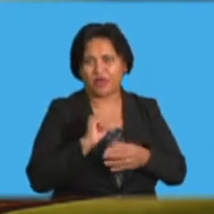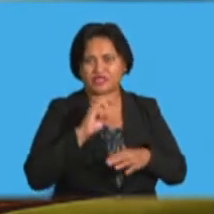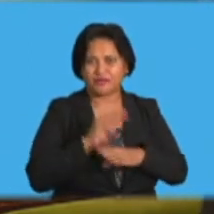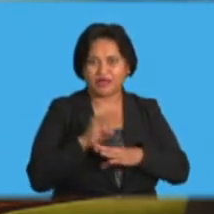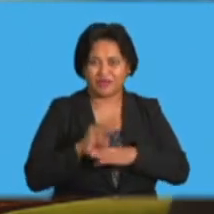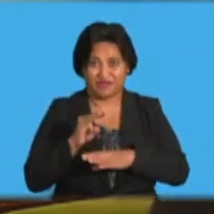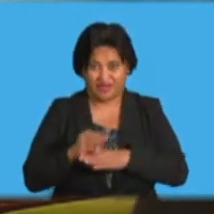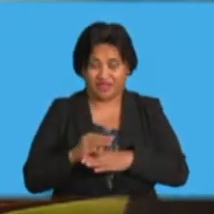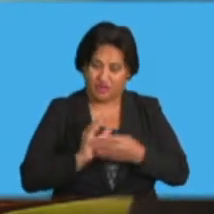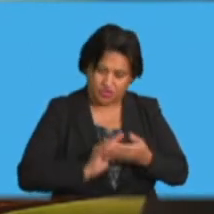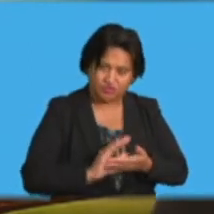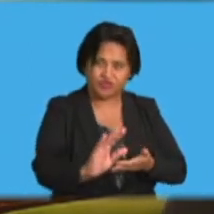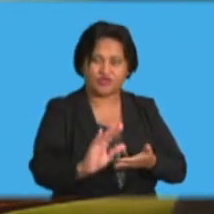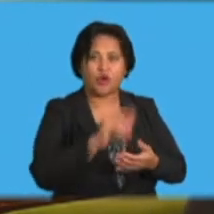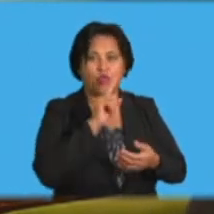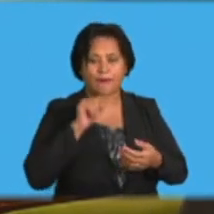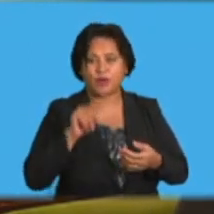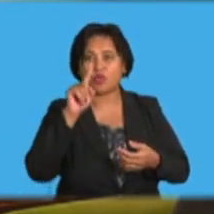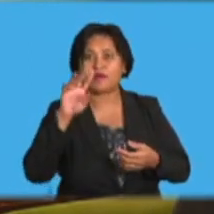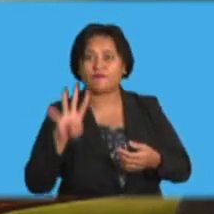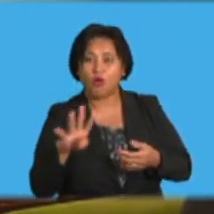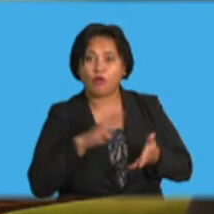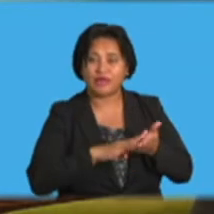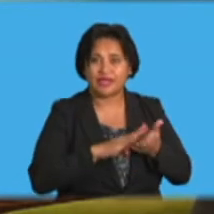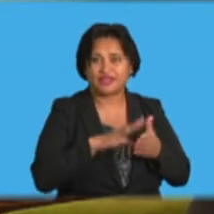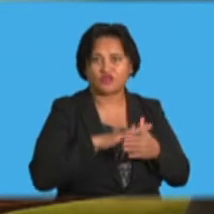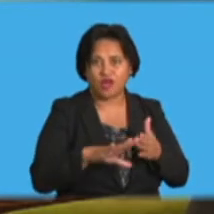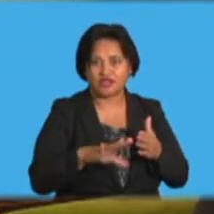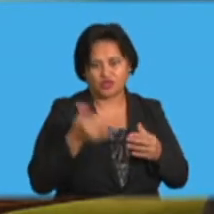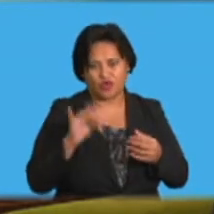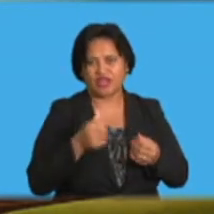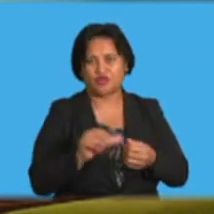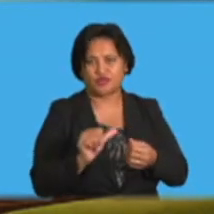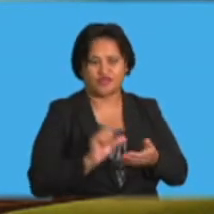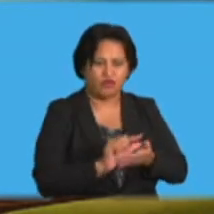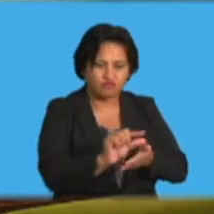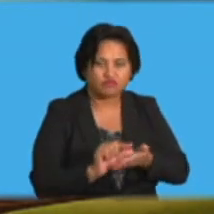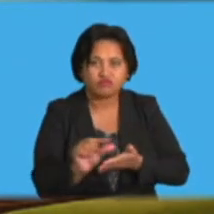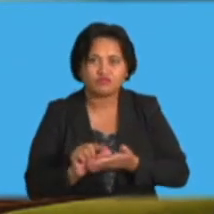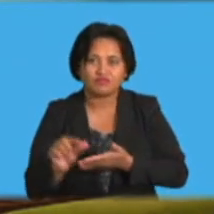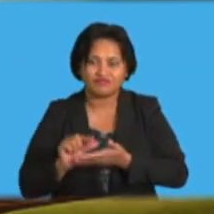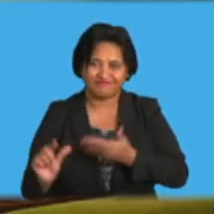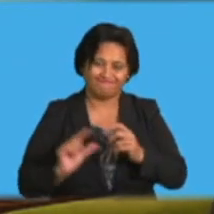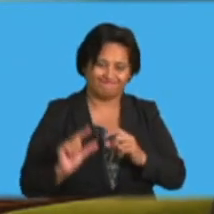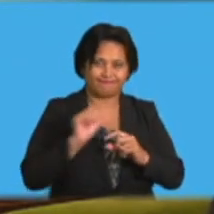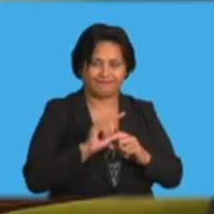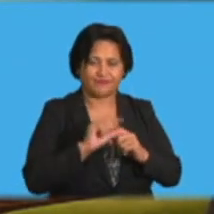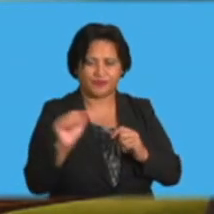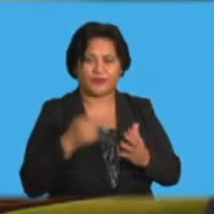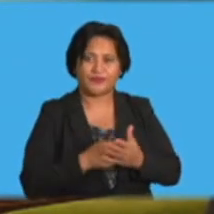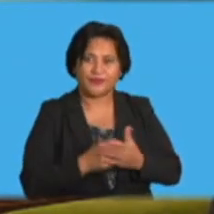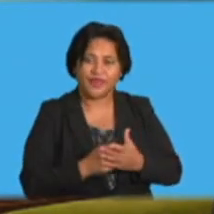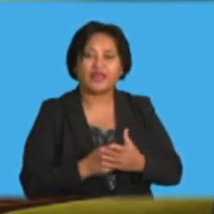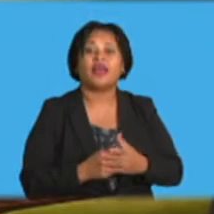A total of $1.14 million has been used for this assistance, Madam Speaker. Madam Speaker, of course,